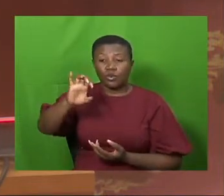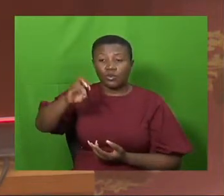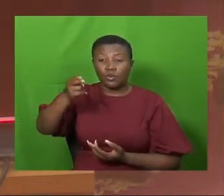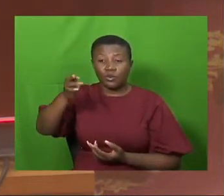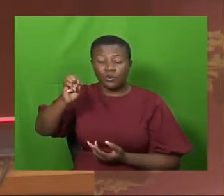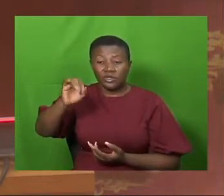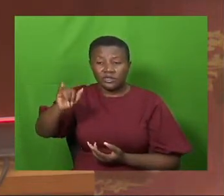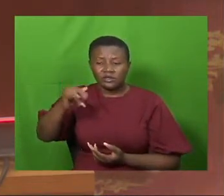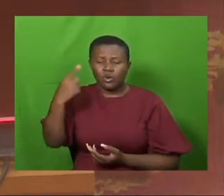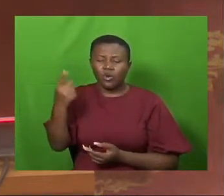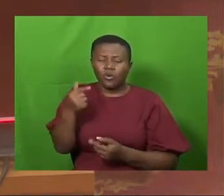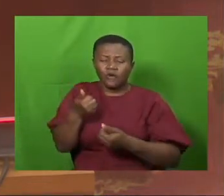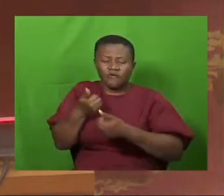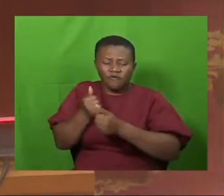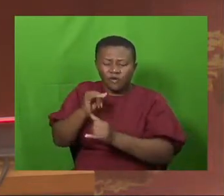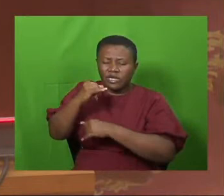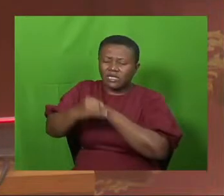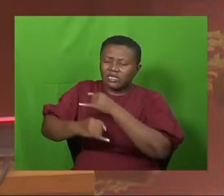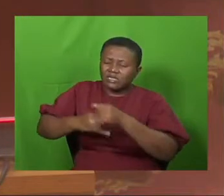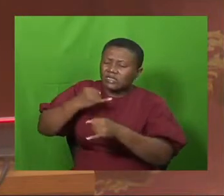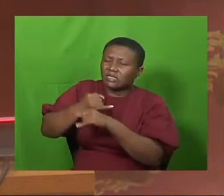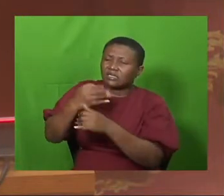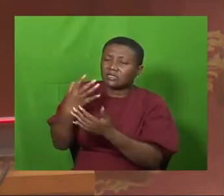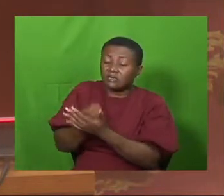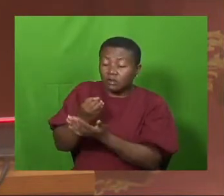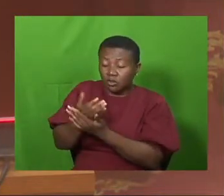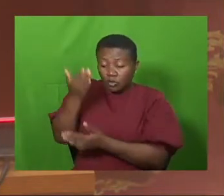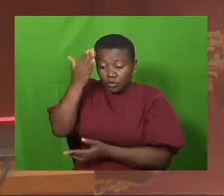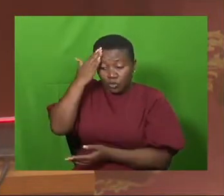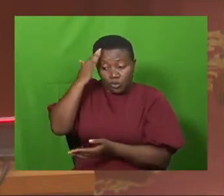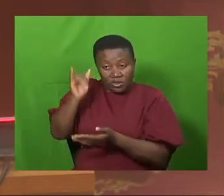knows that the UK economy